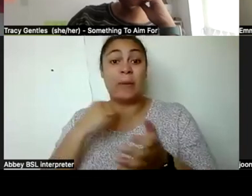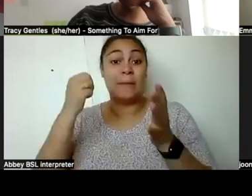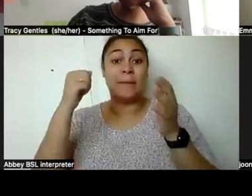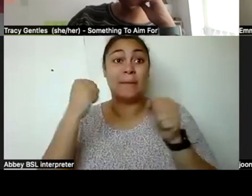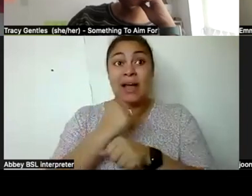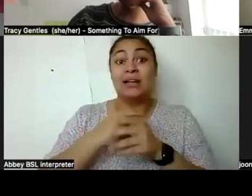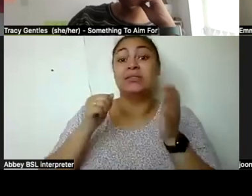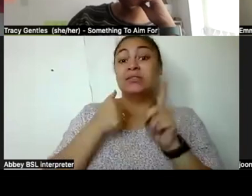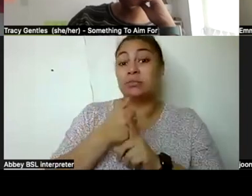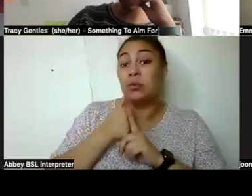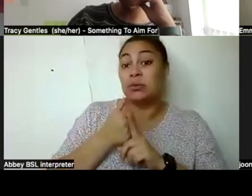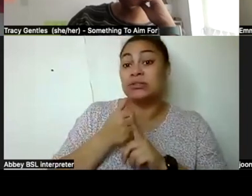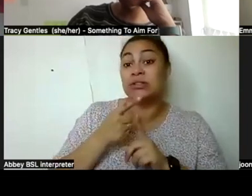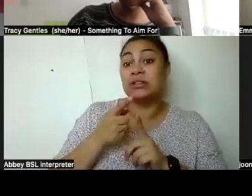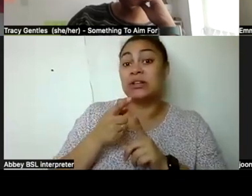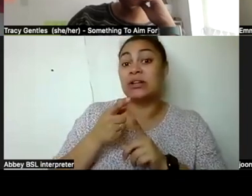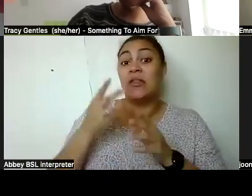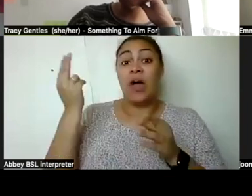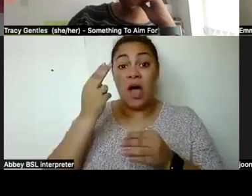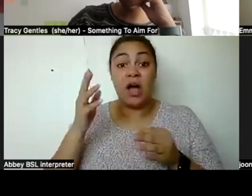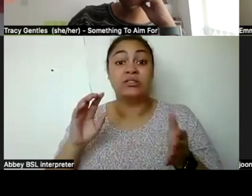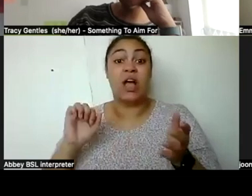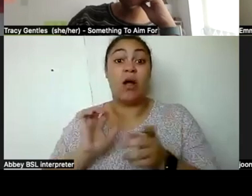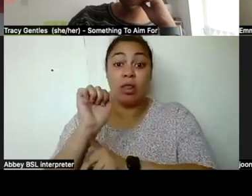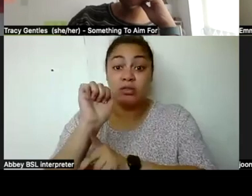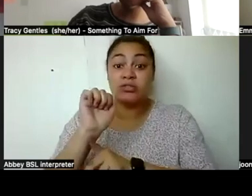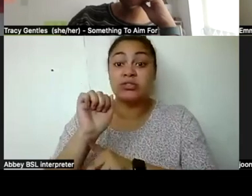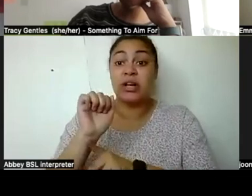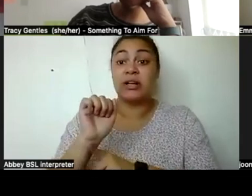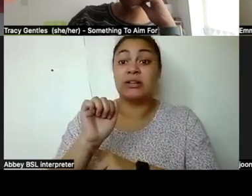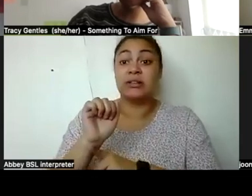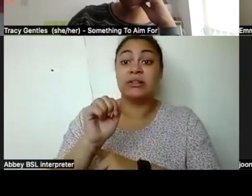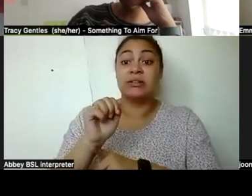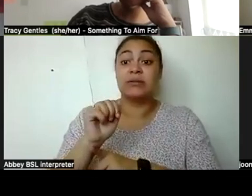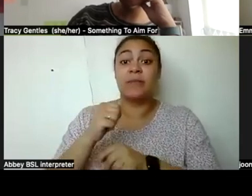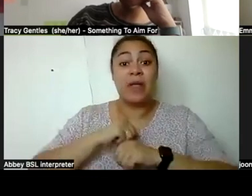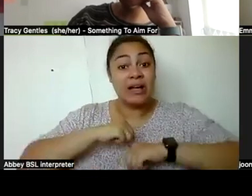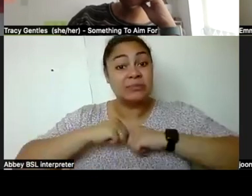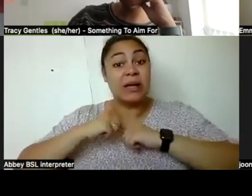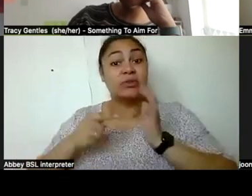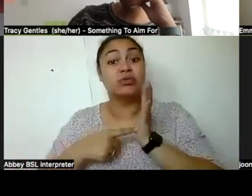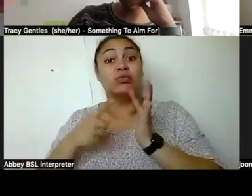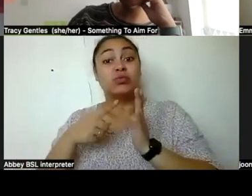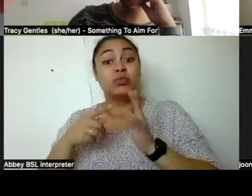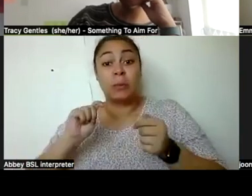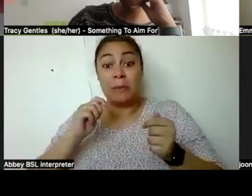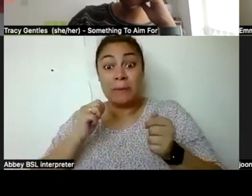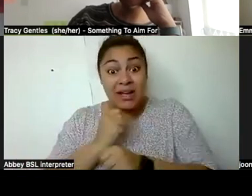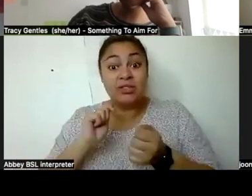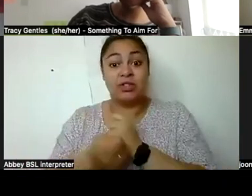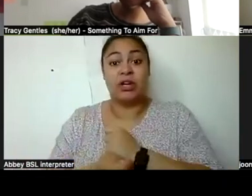of art and culture is meaningful, and our spaces to make change.